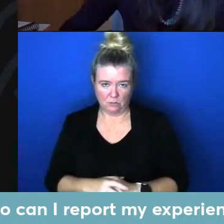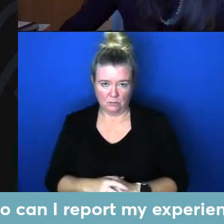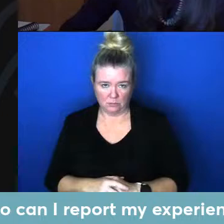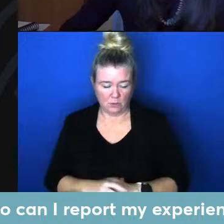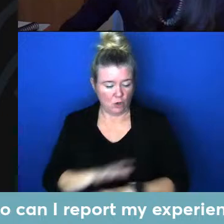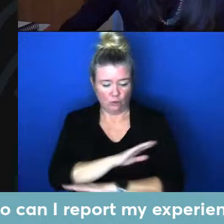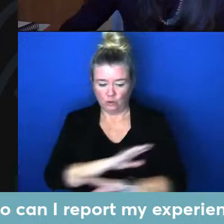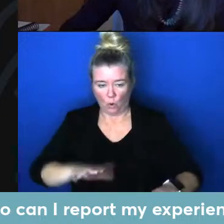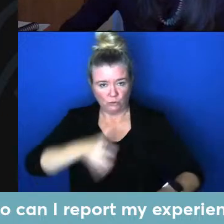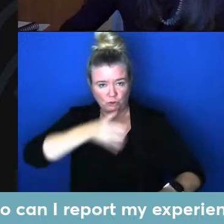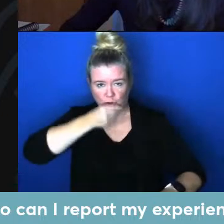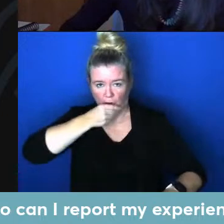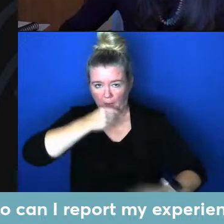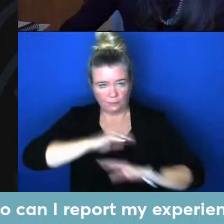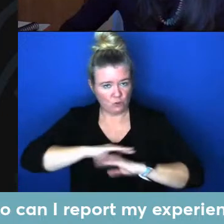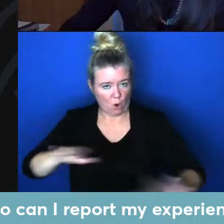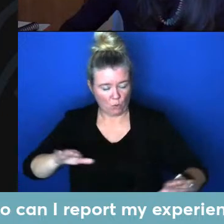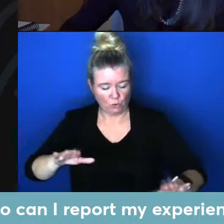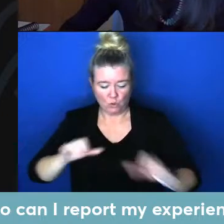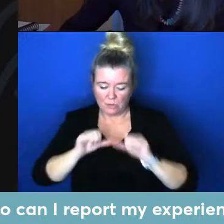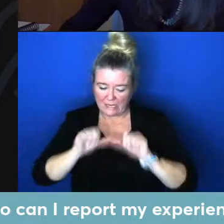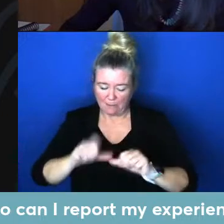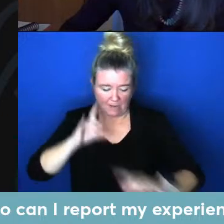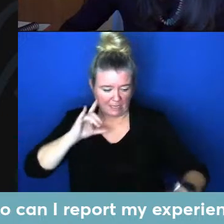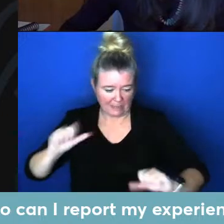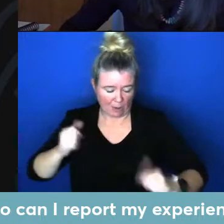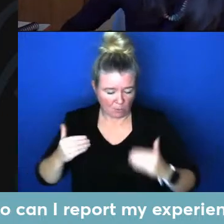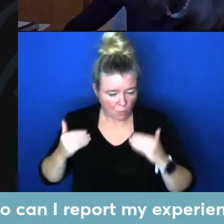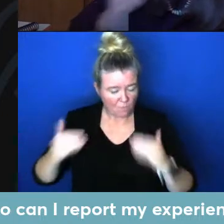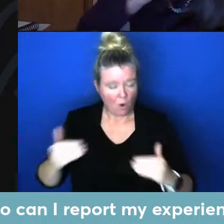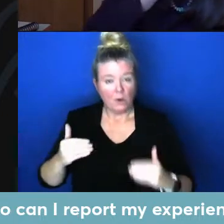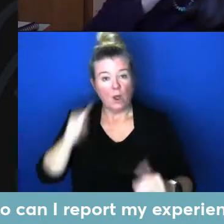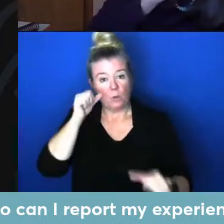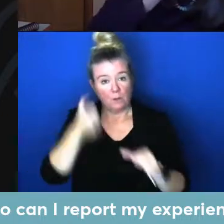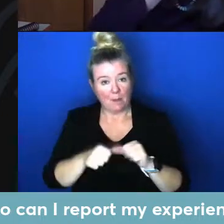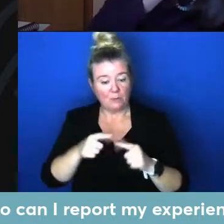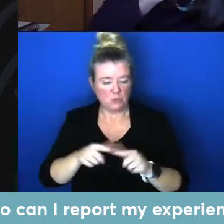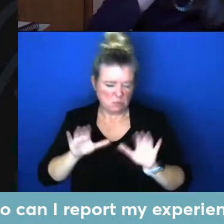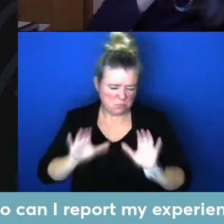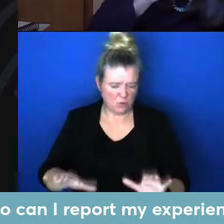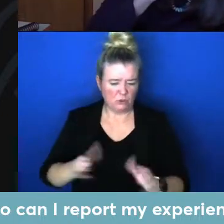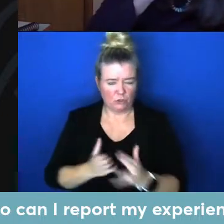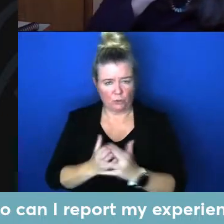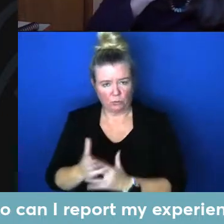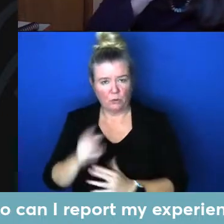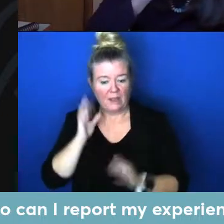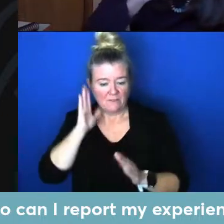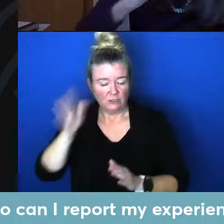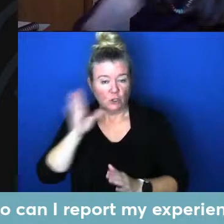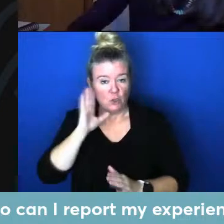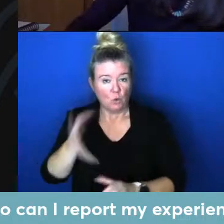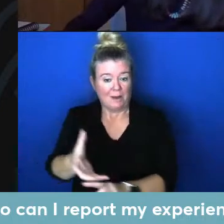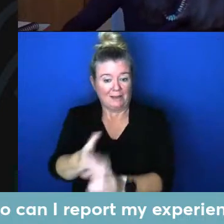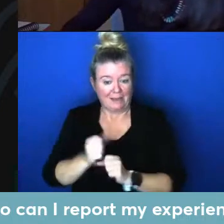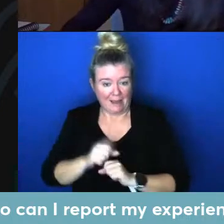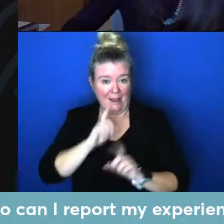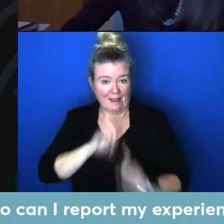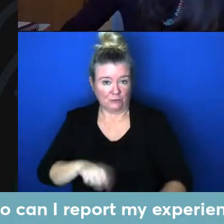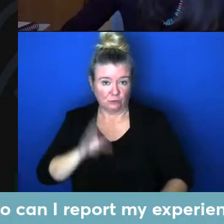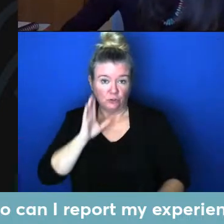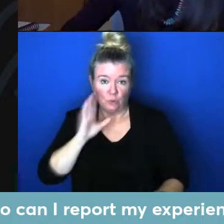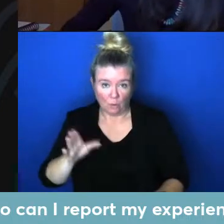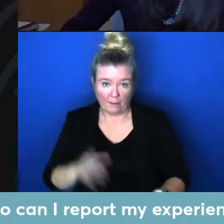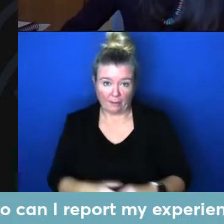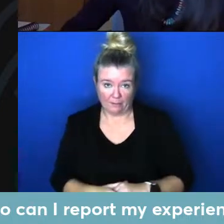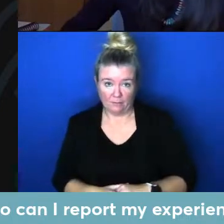shut up, keep moving forward. Remember to push it through. Eventually you will get answers. You